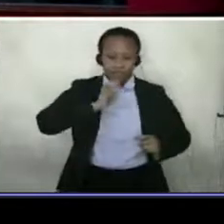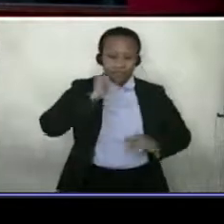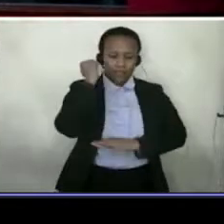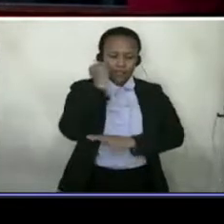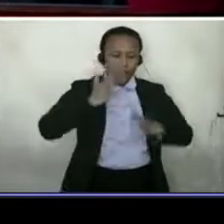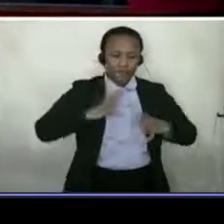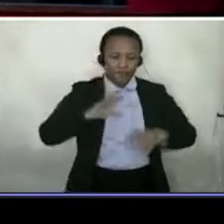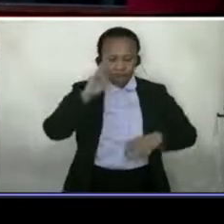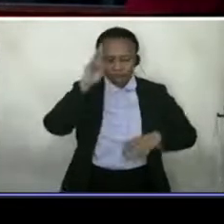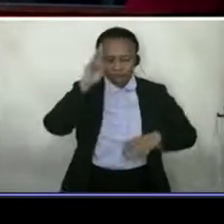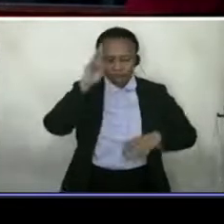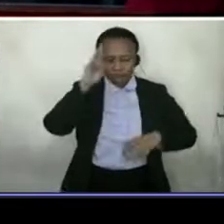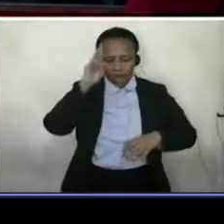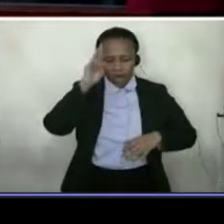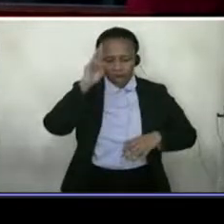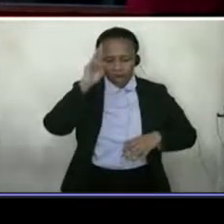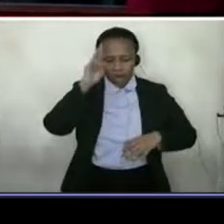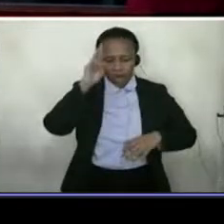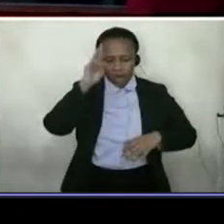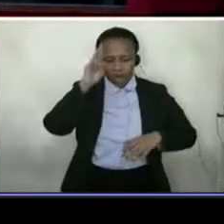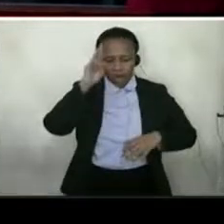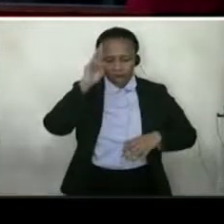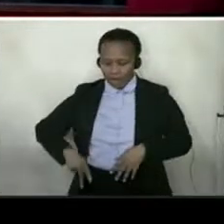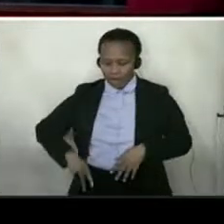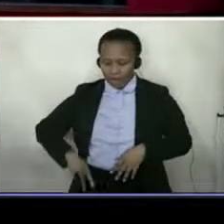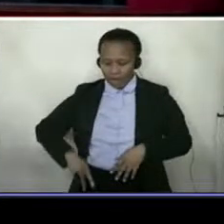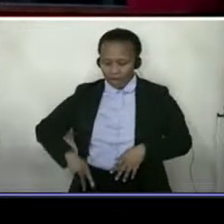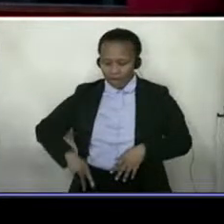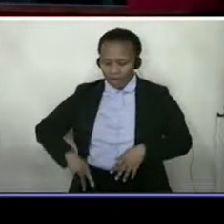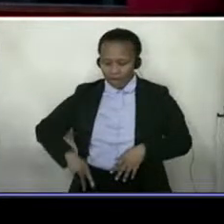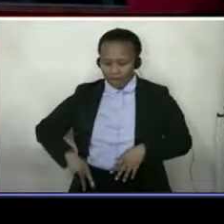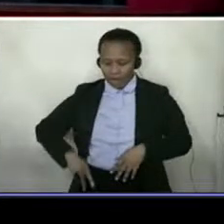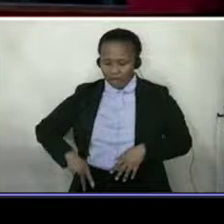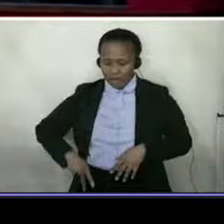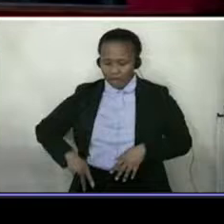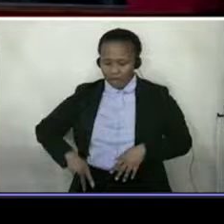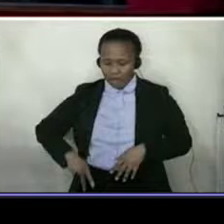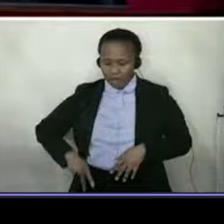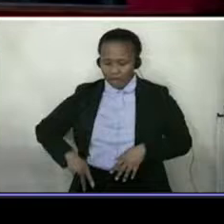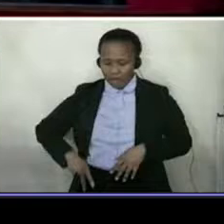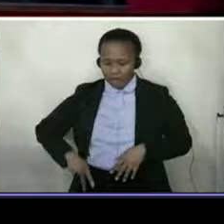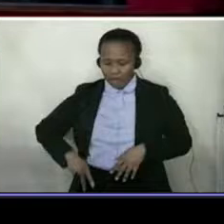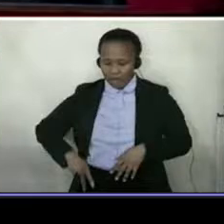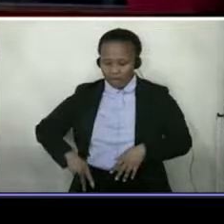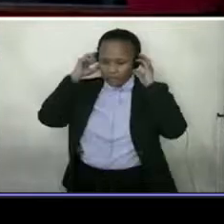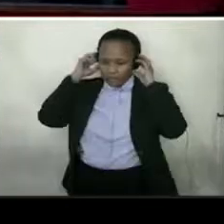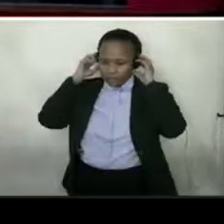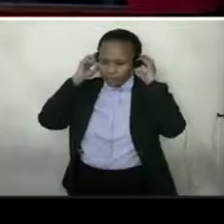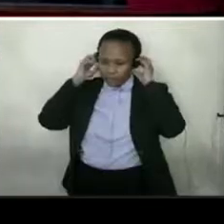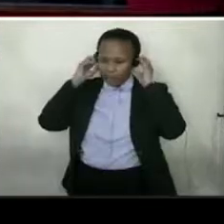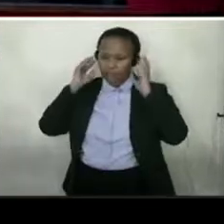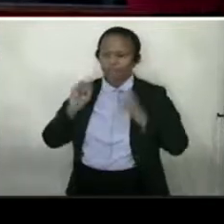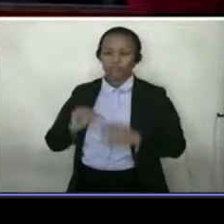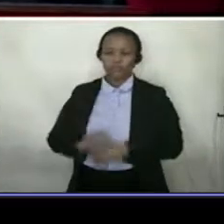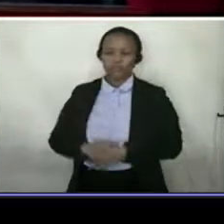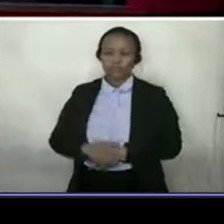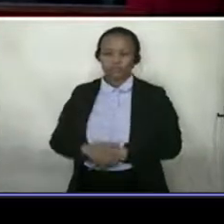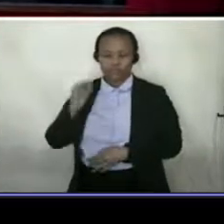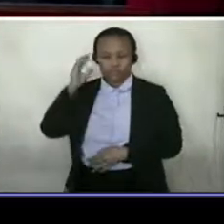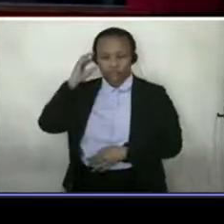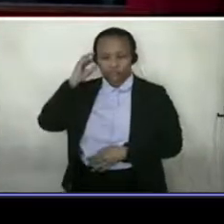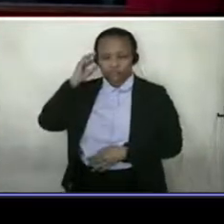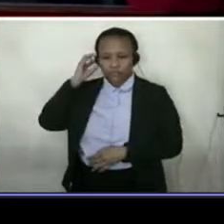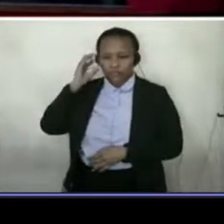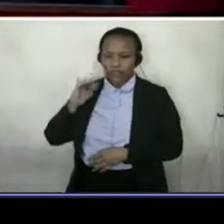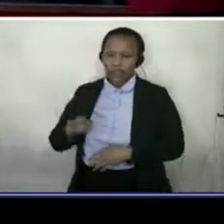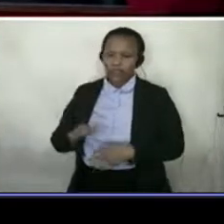moved this function from Treasury to his office. So in 2 years, what happened? Now